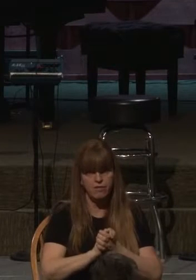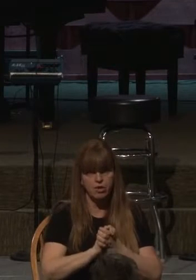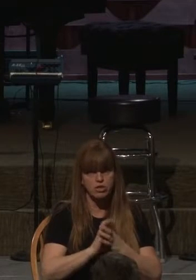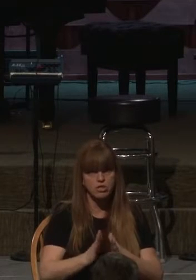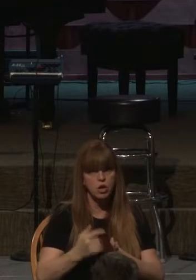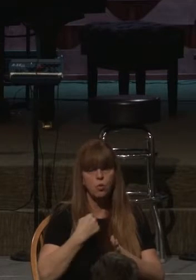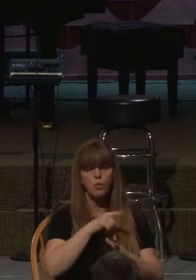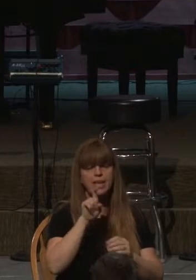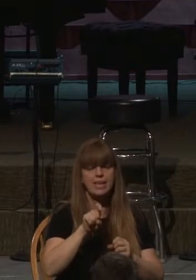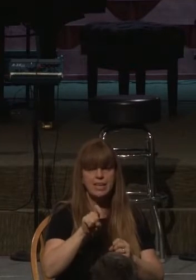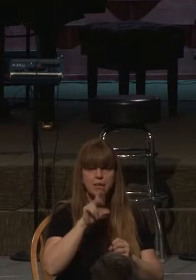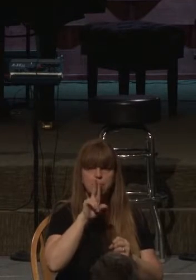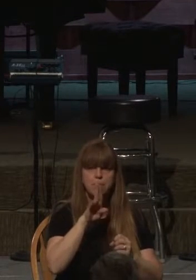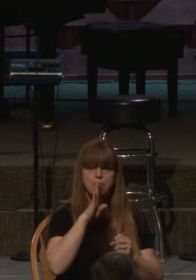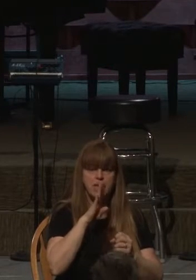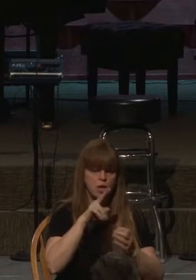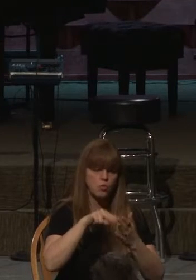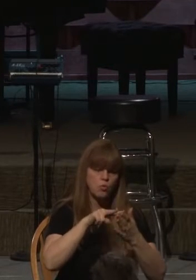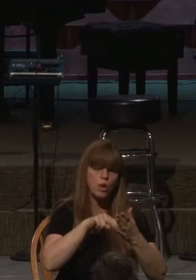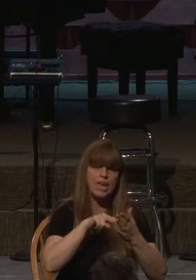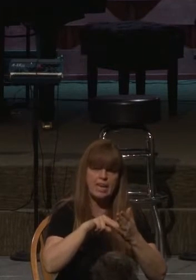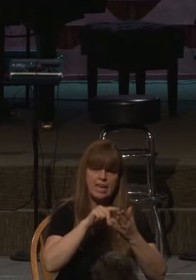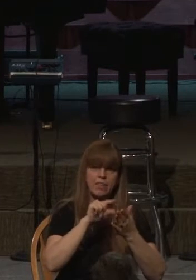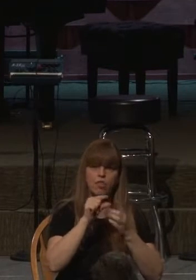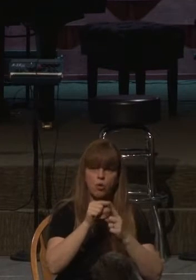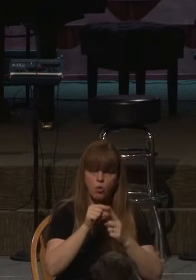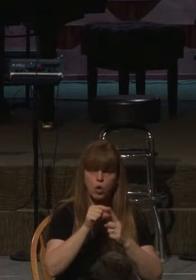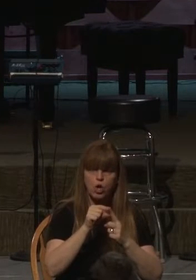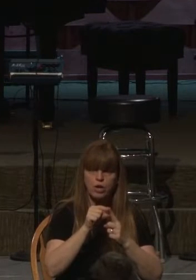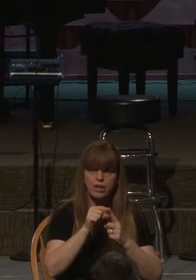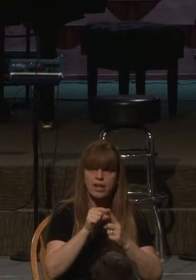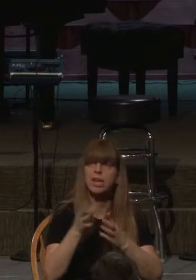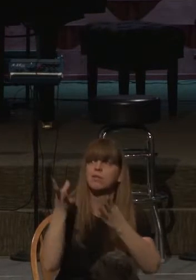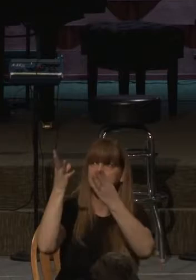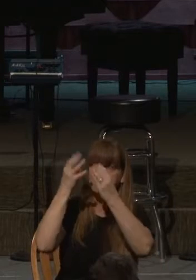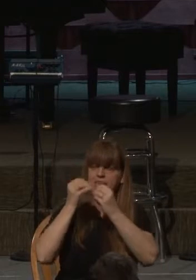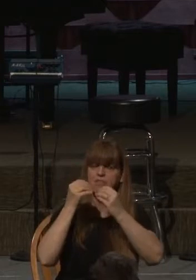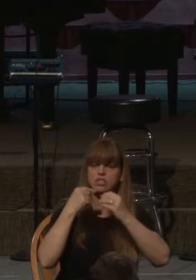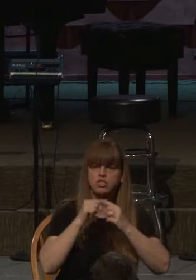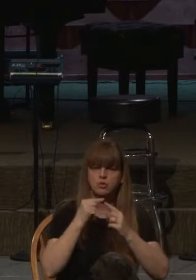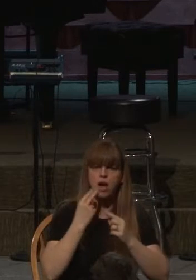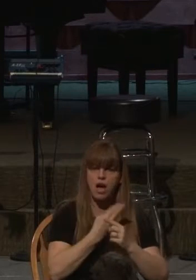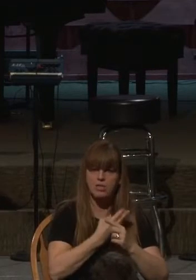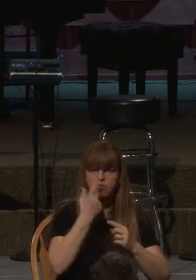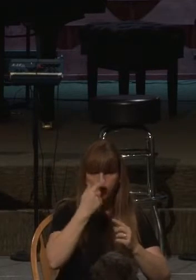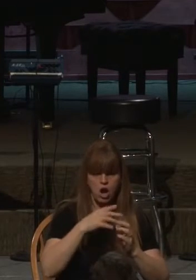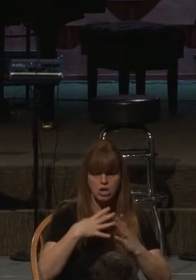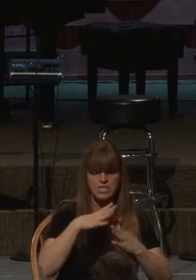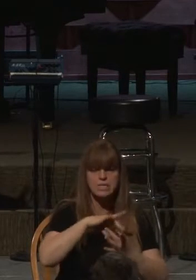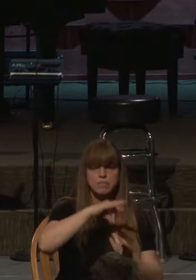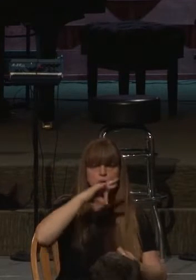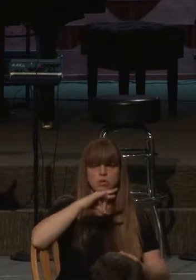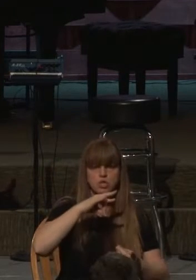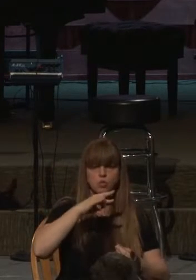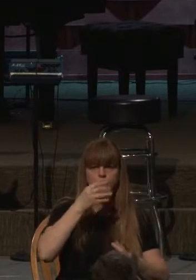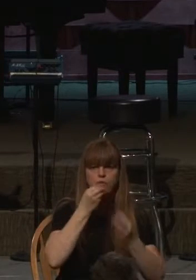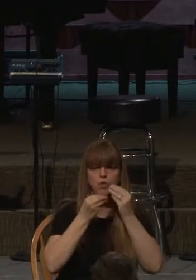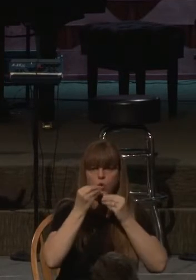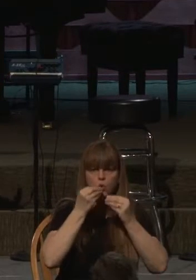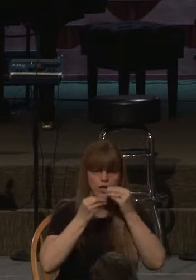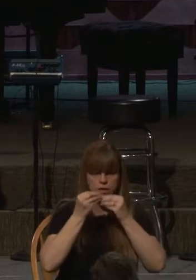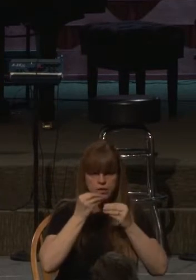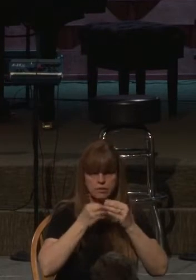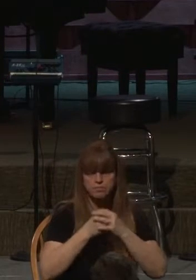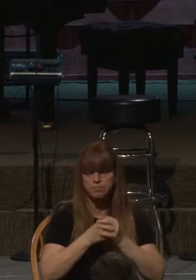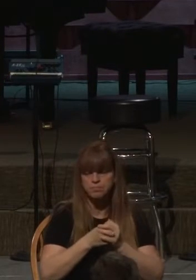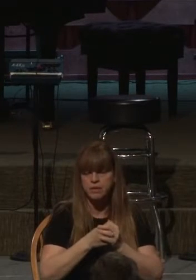Word, because that was what is given for our spiritual nourishment. Of course, it all goes back to Christ, who